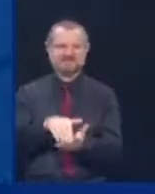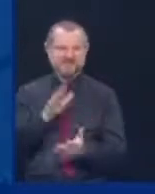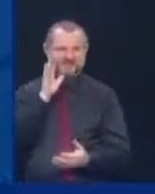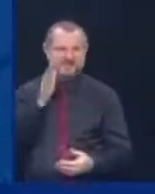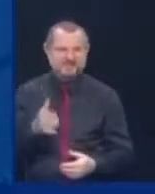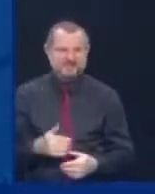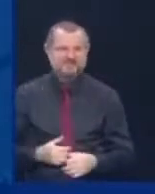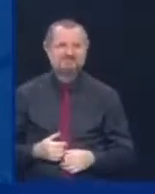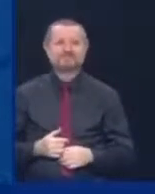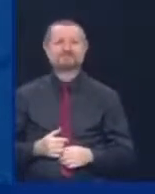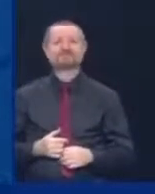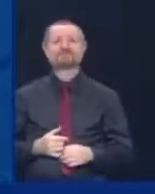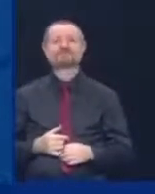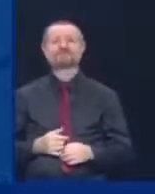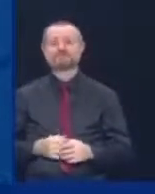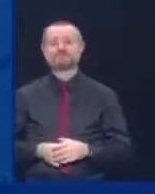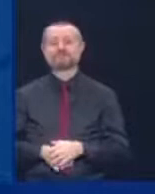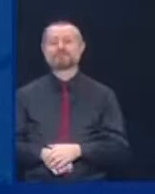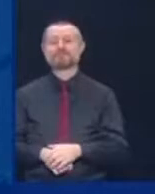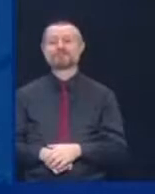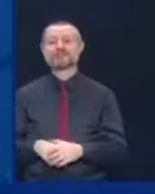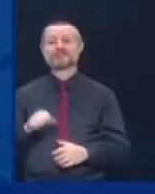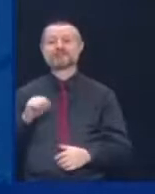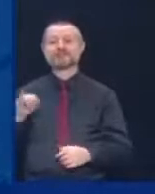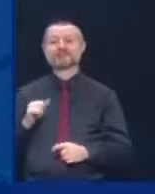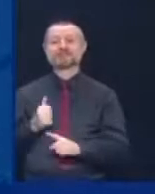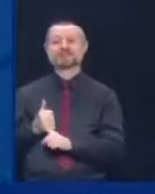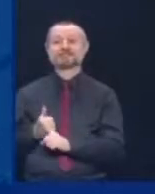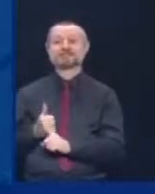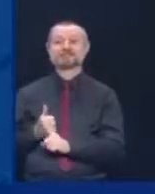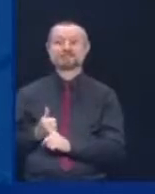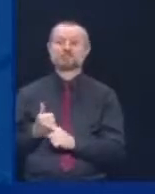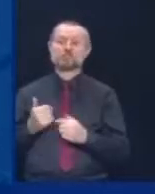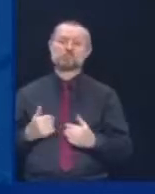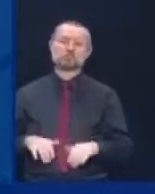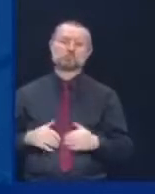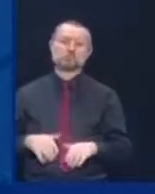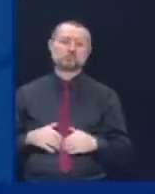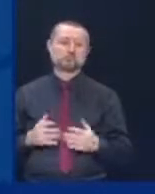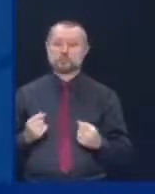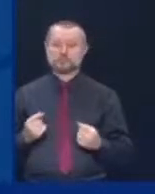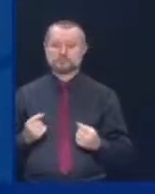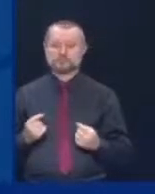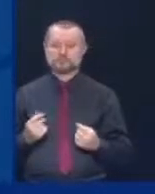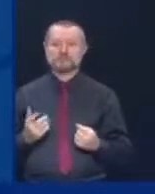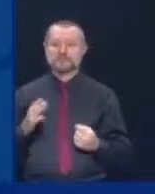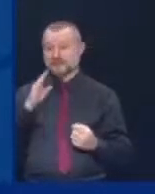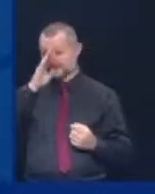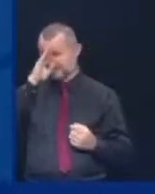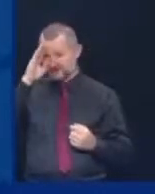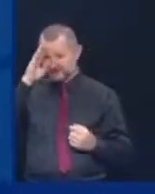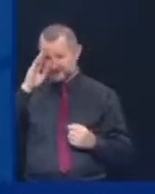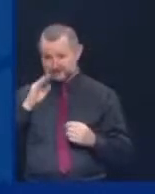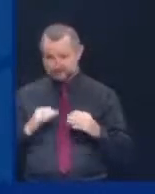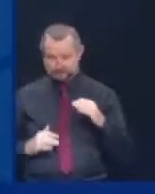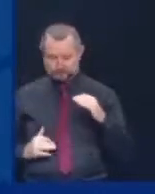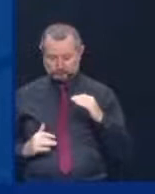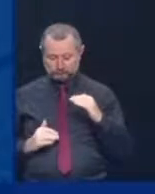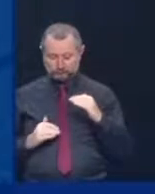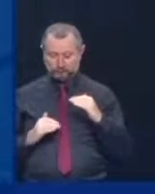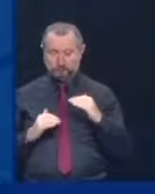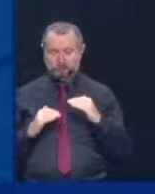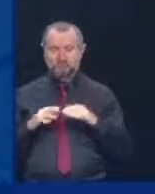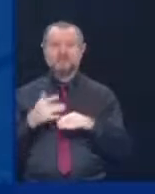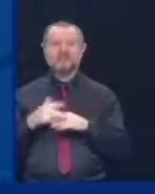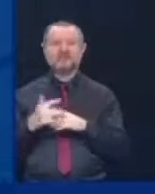Staten Island has such an issue that it has triggered a hospital capacity issue. And